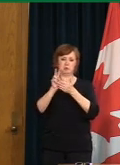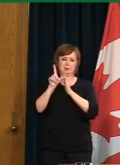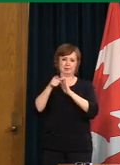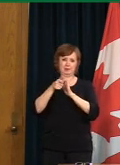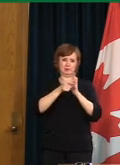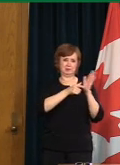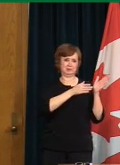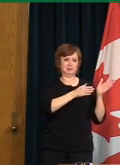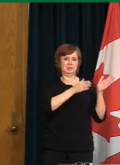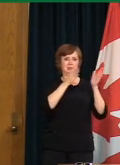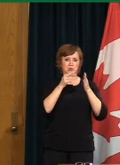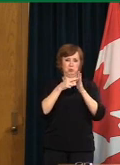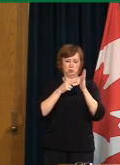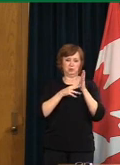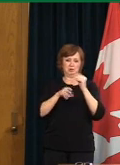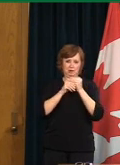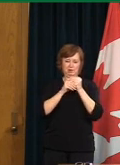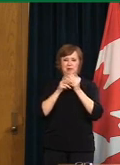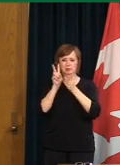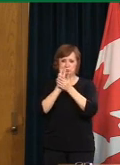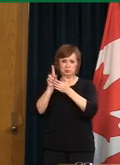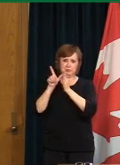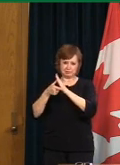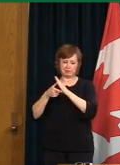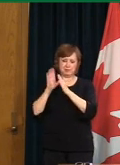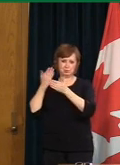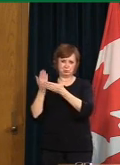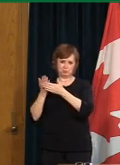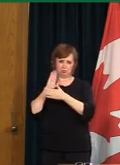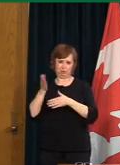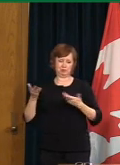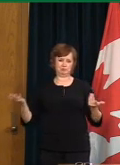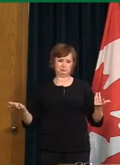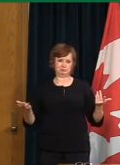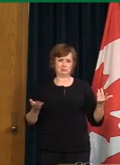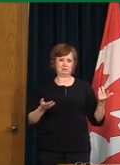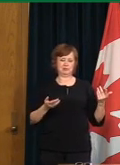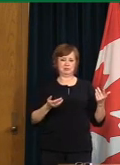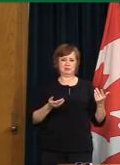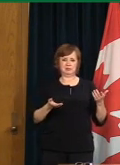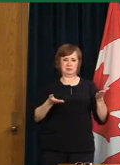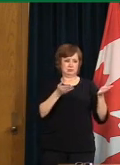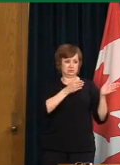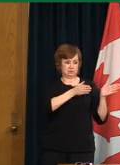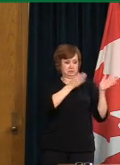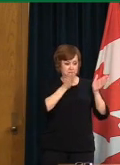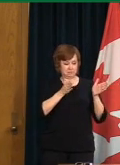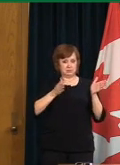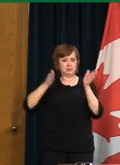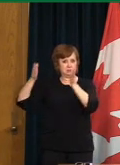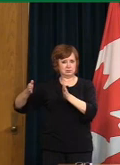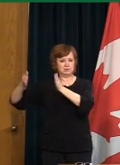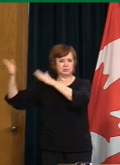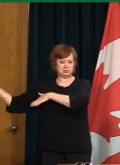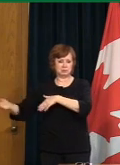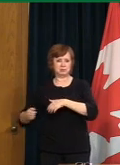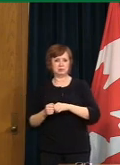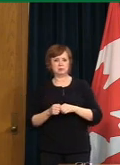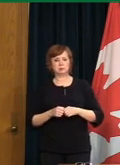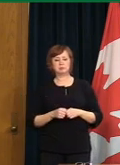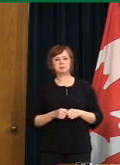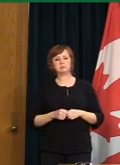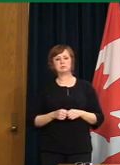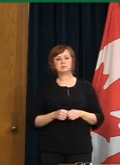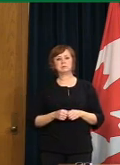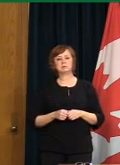generation of transmission starts in as soon as 5 to 6 days. So in a couple of weeks we can